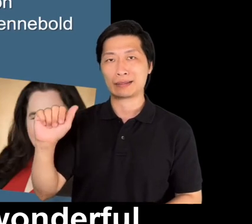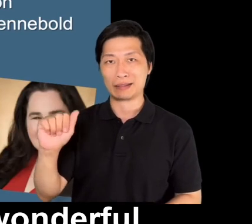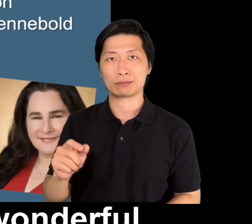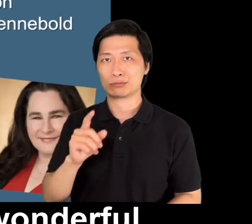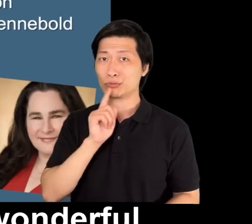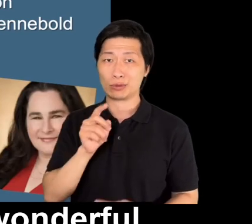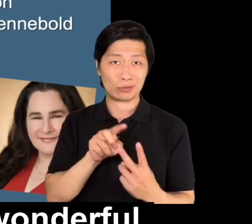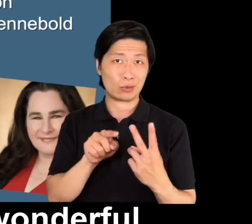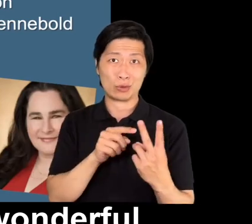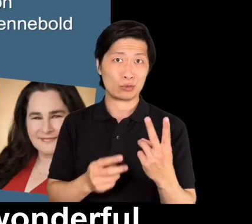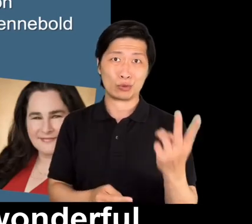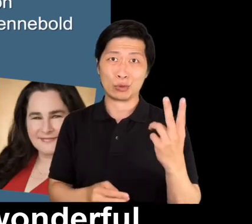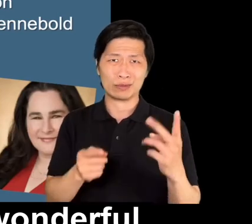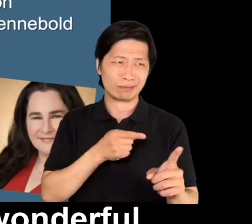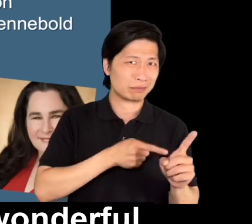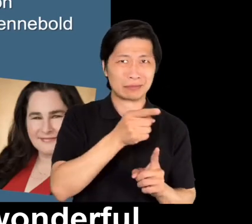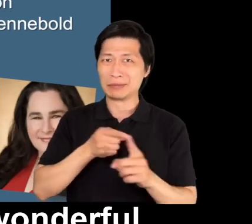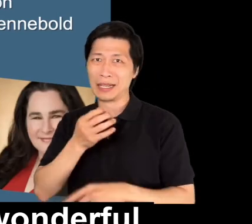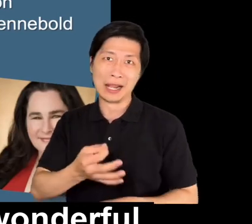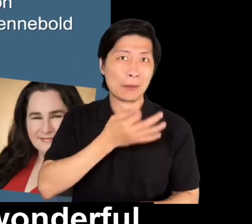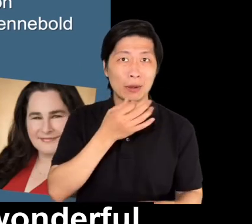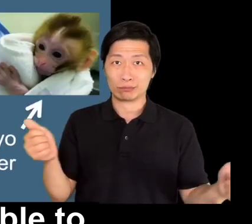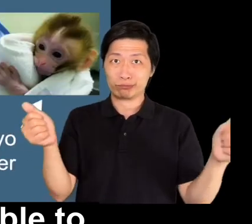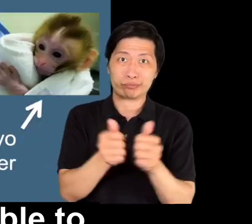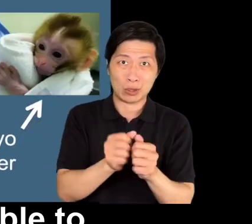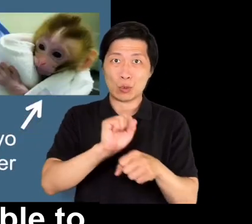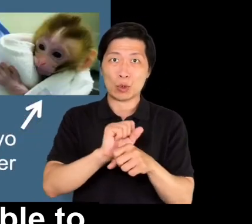makes it possible to pursue this project.